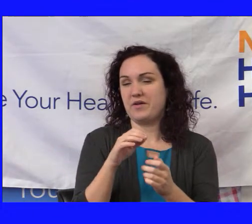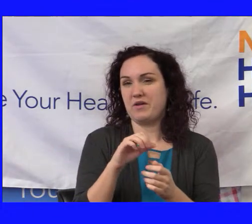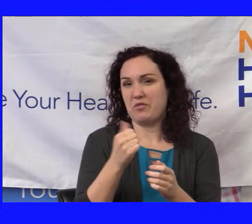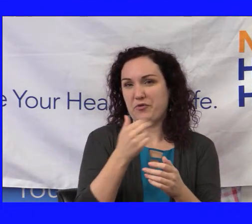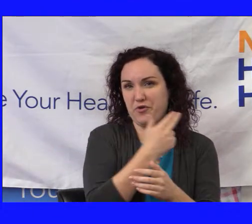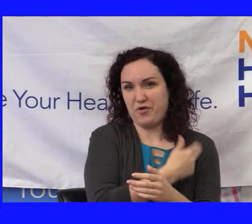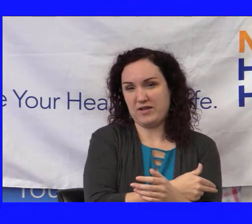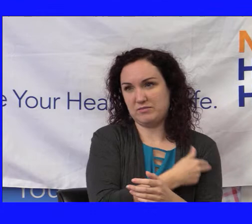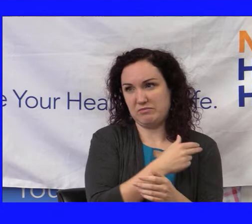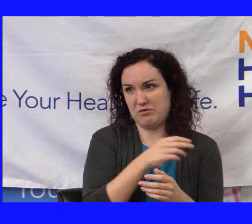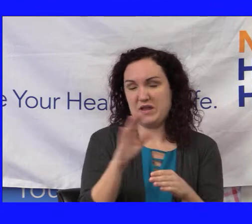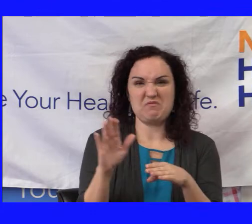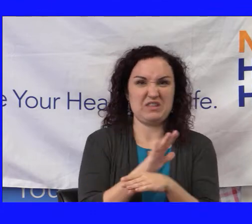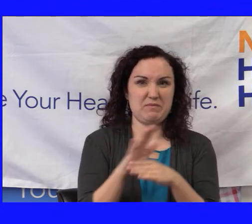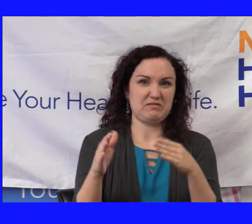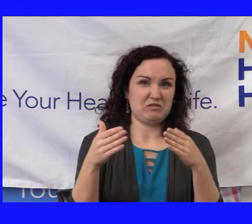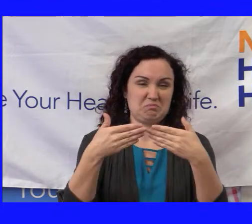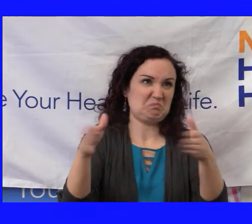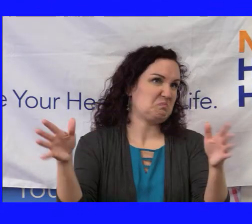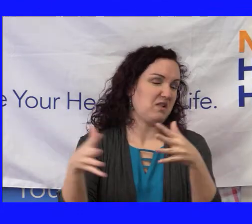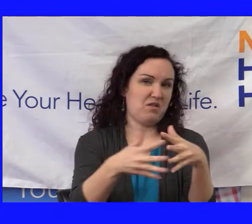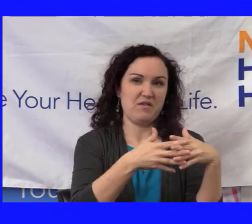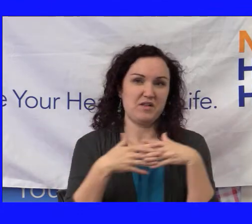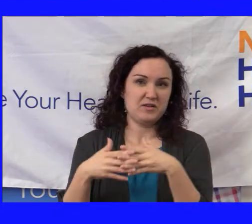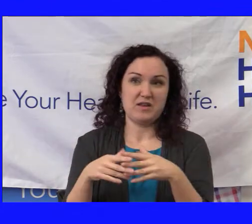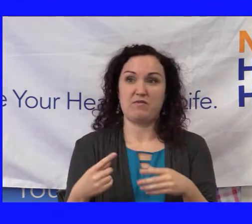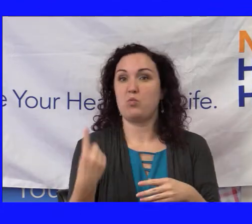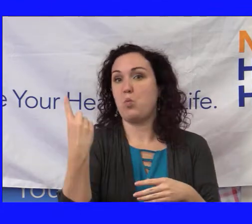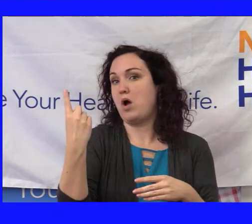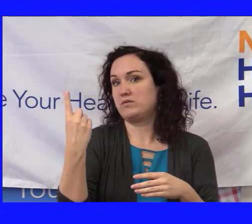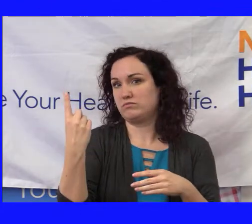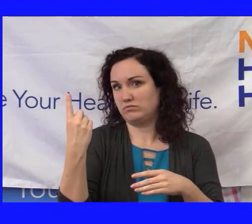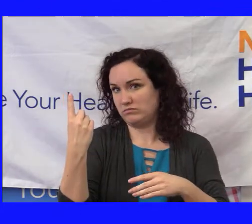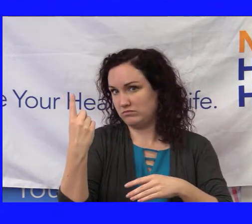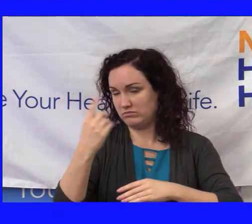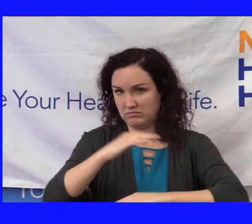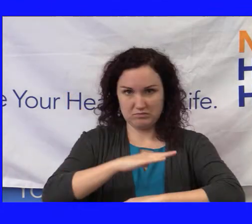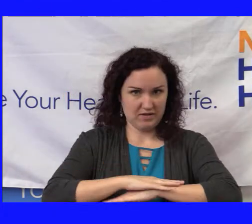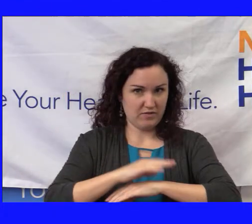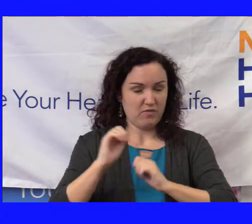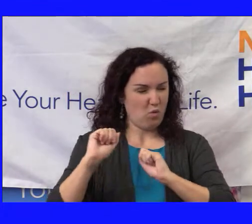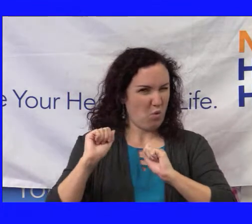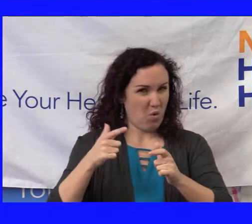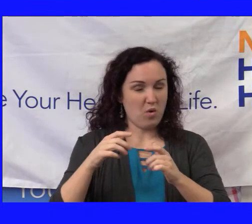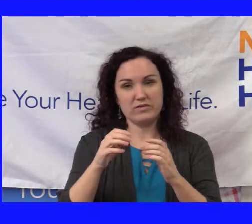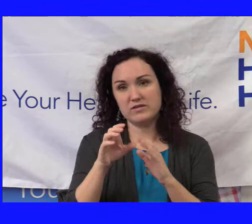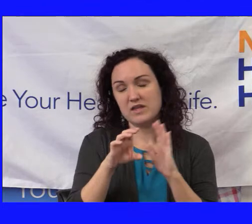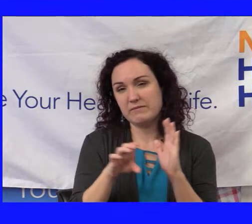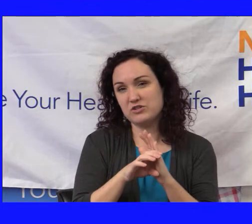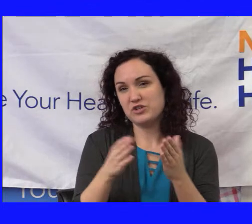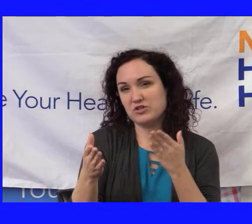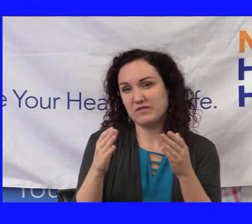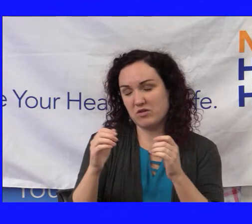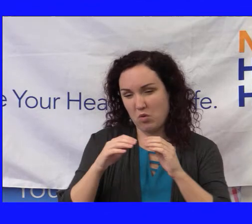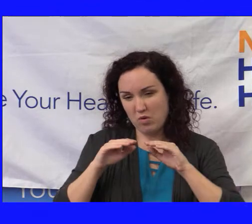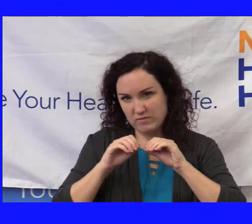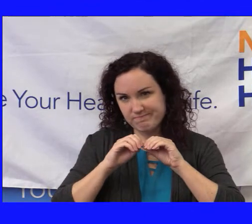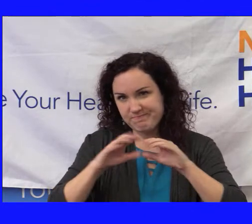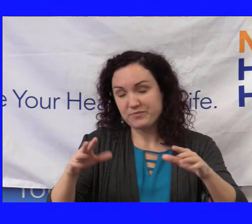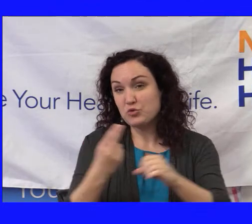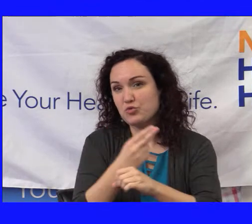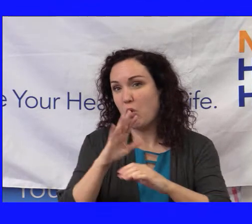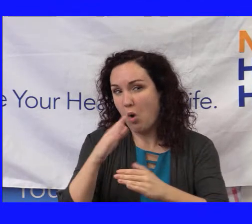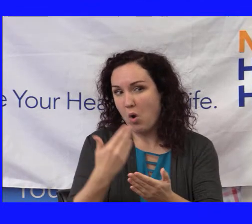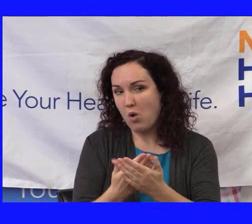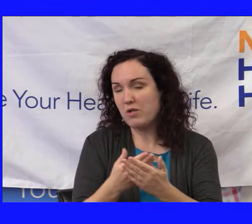industry nationwide, to have one platform for all of the imaging services across all of our systems. This has